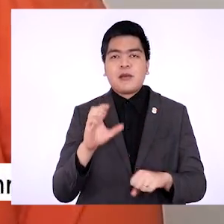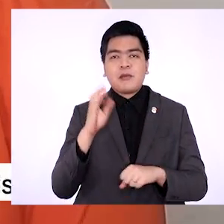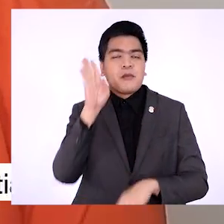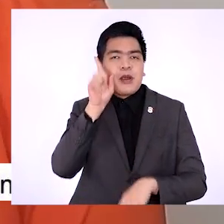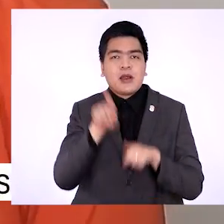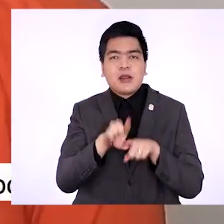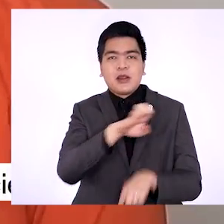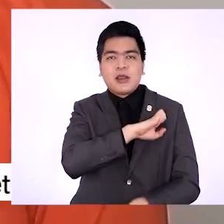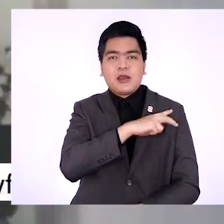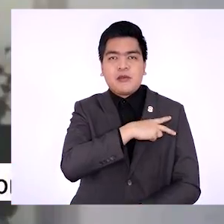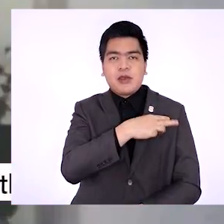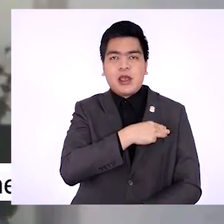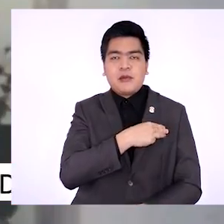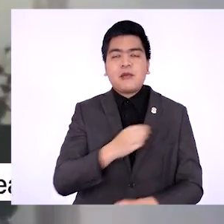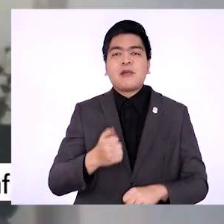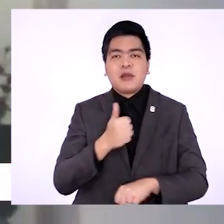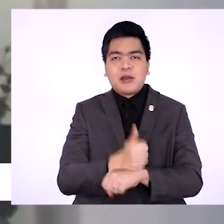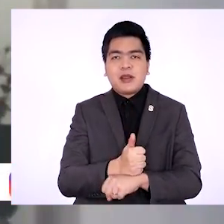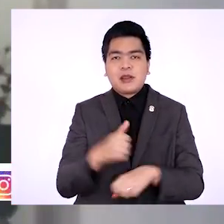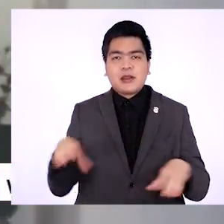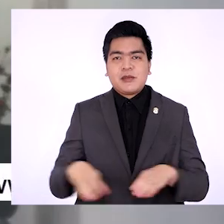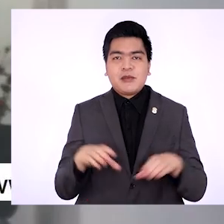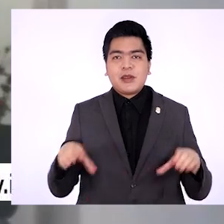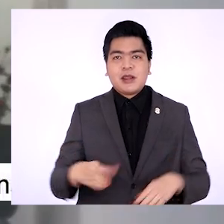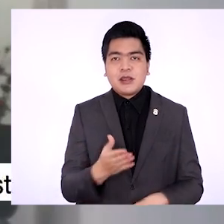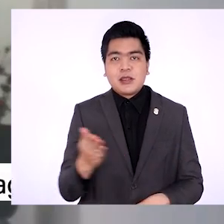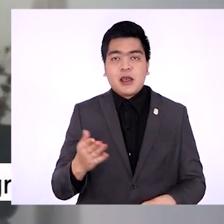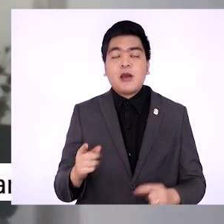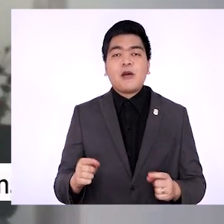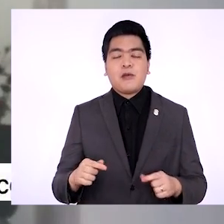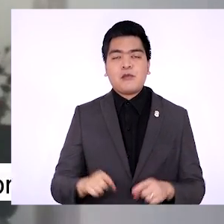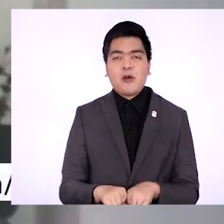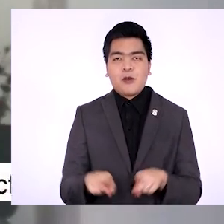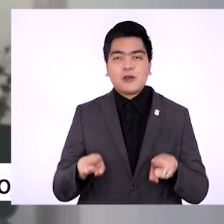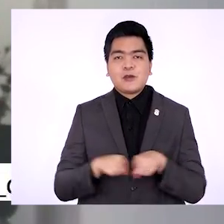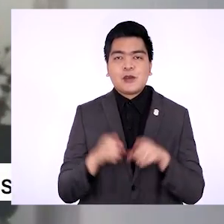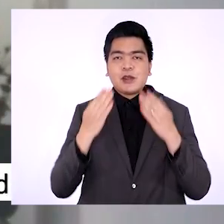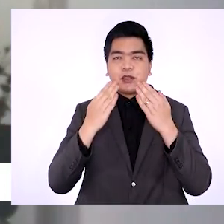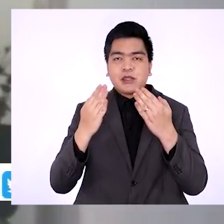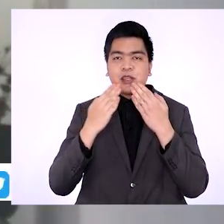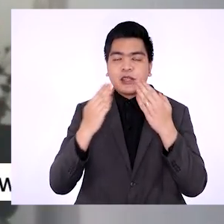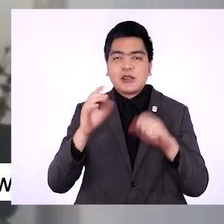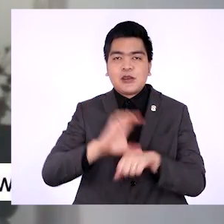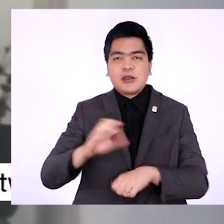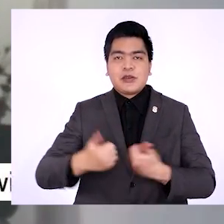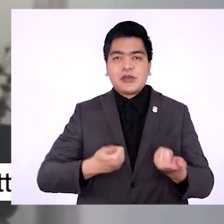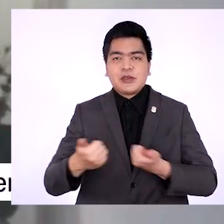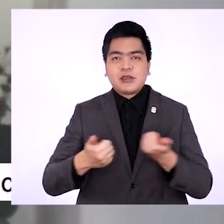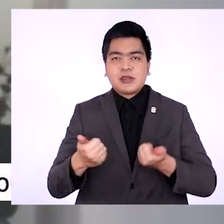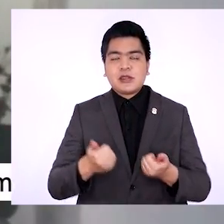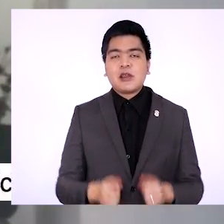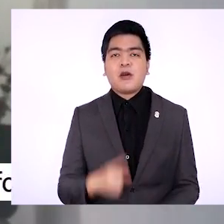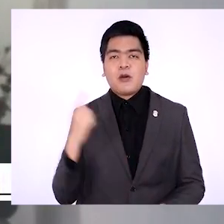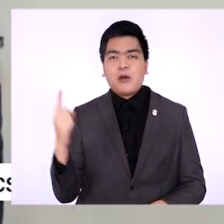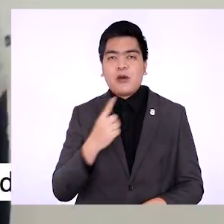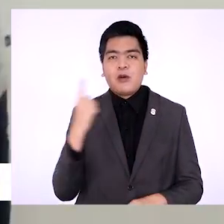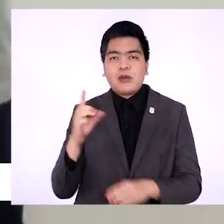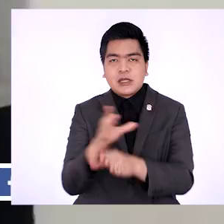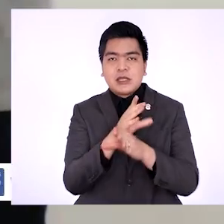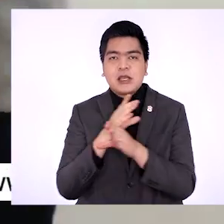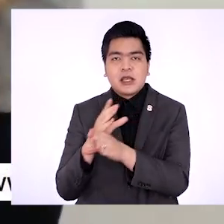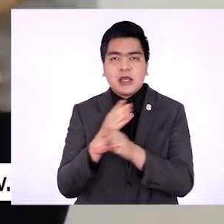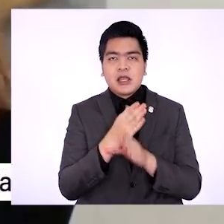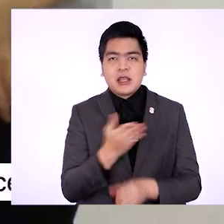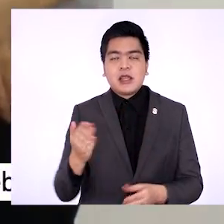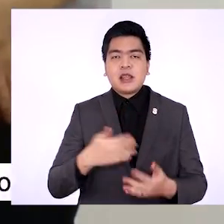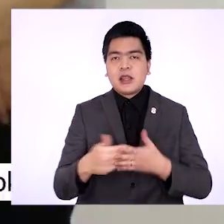Thank you, Pa! The young members also thank the church administration for always reaching out to them through these activities, even in